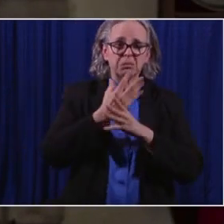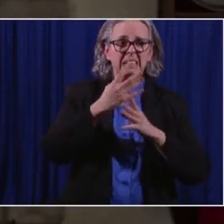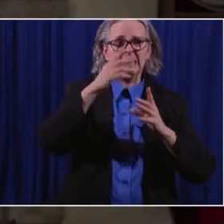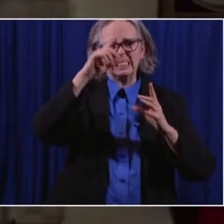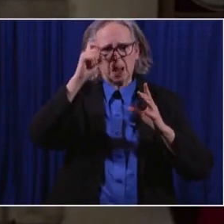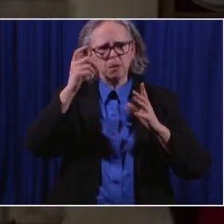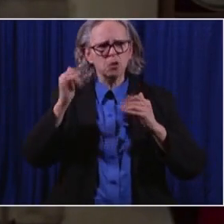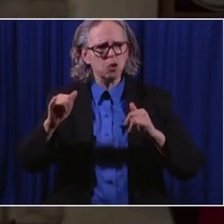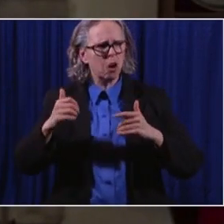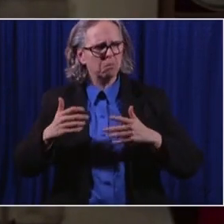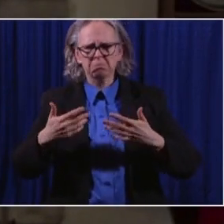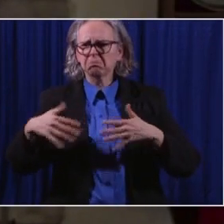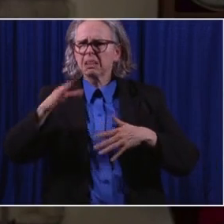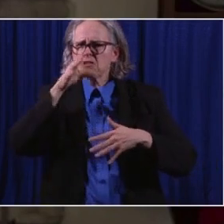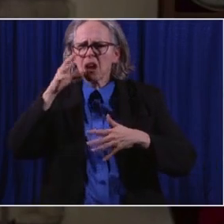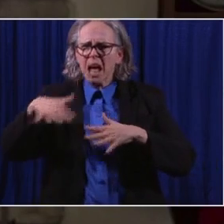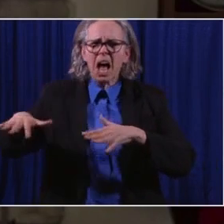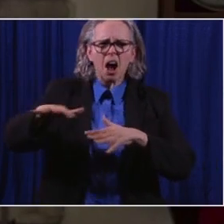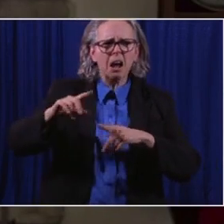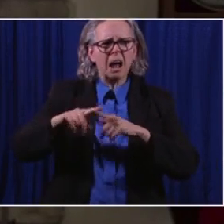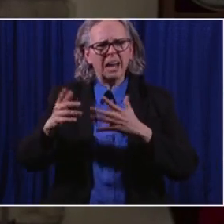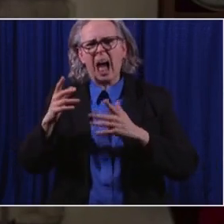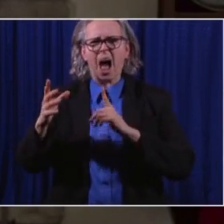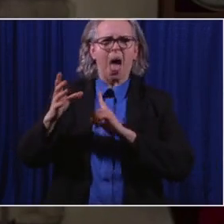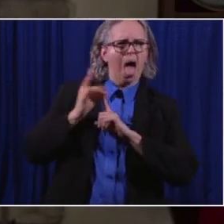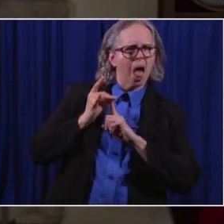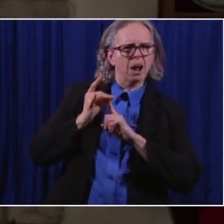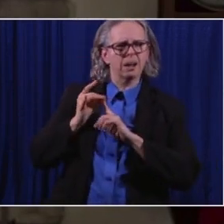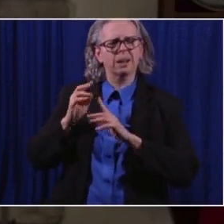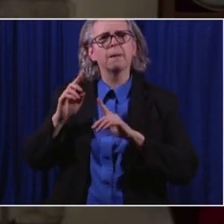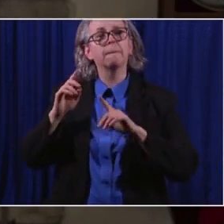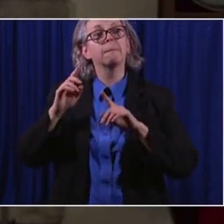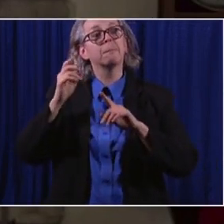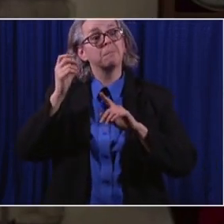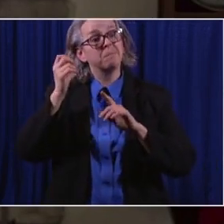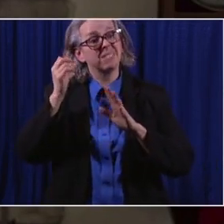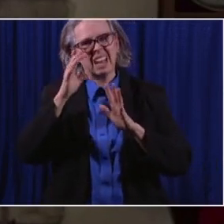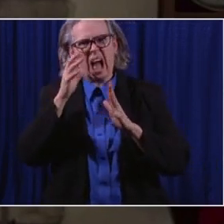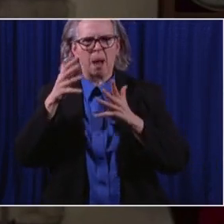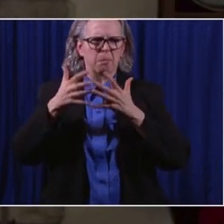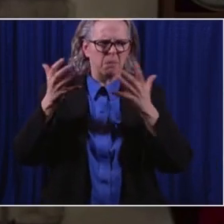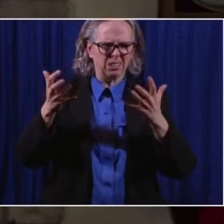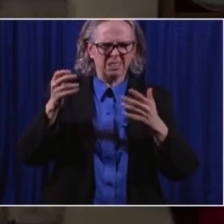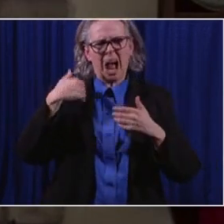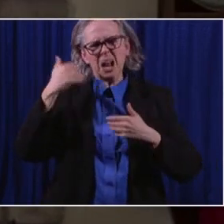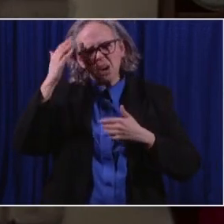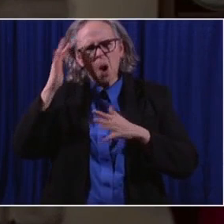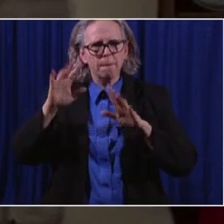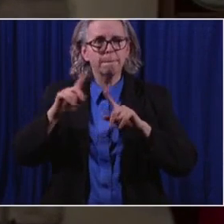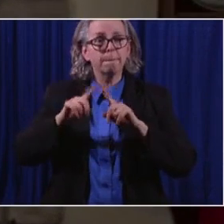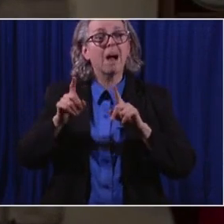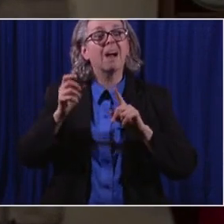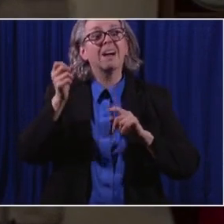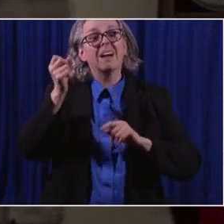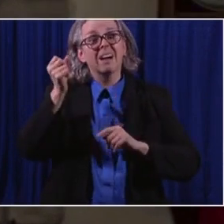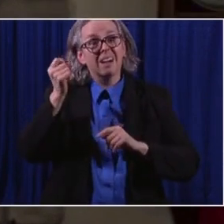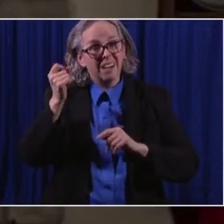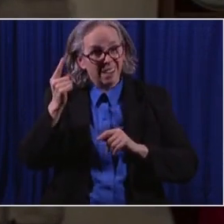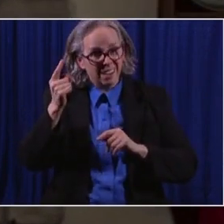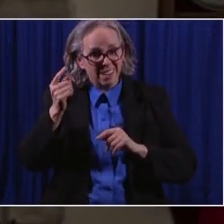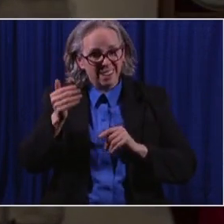really feel it because it didn't impact someone that you knew. But we've seen this in